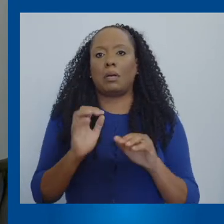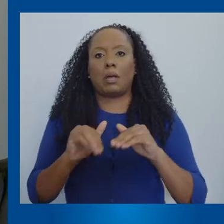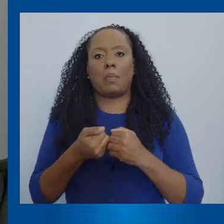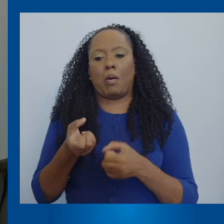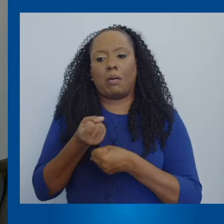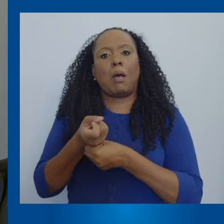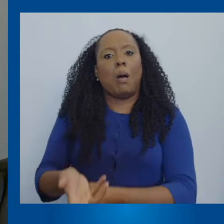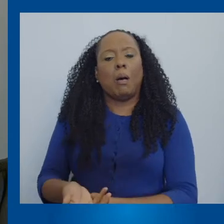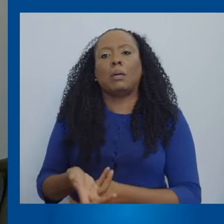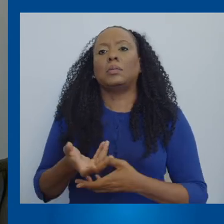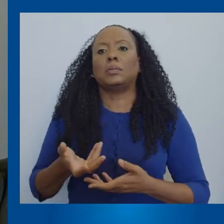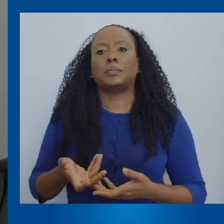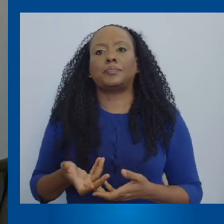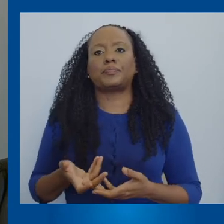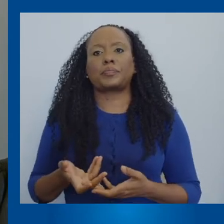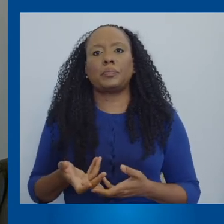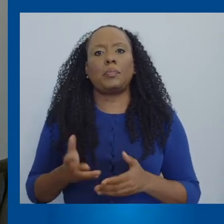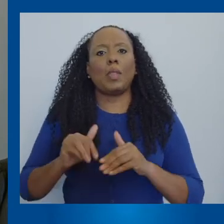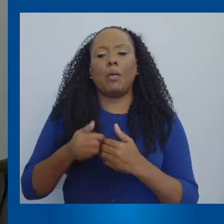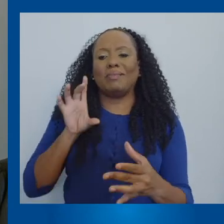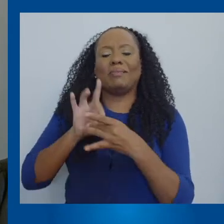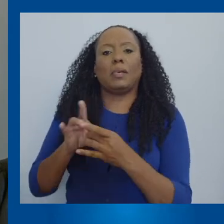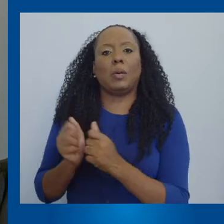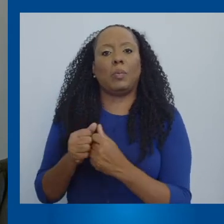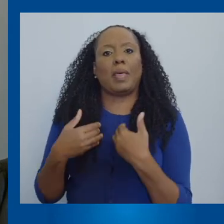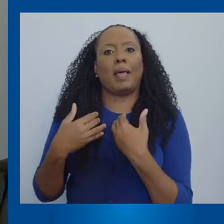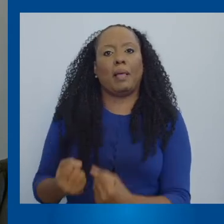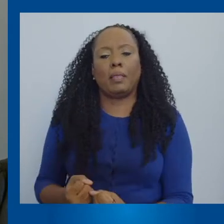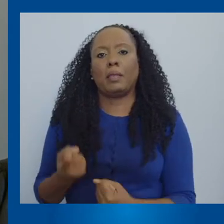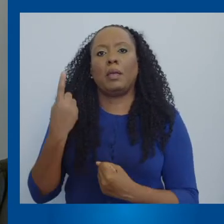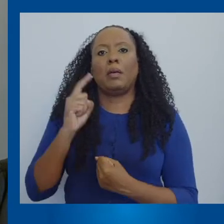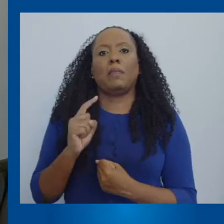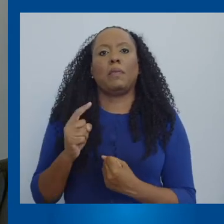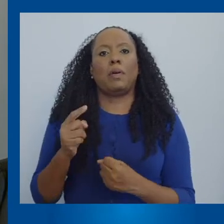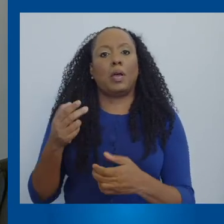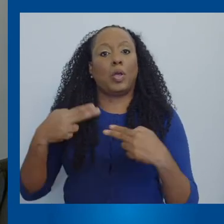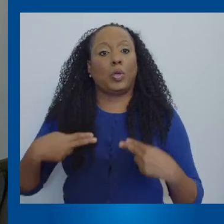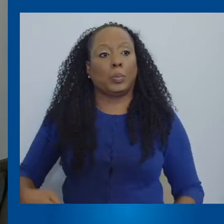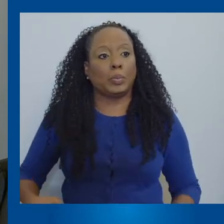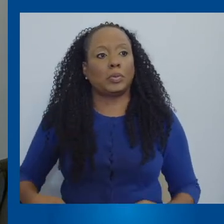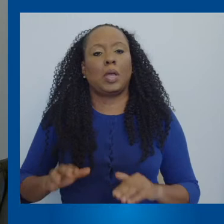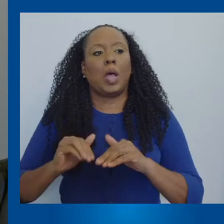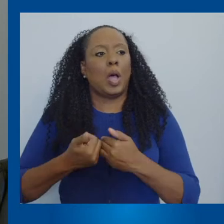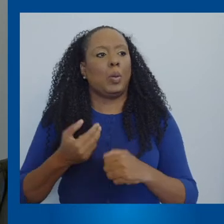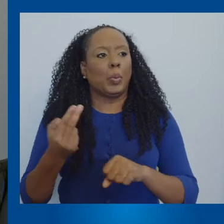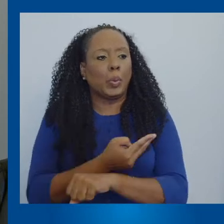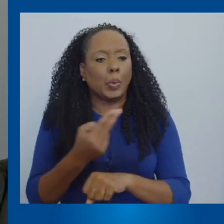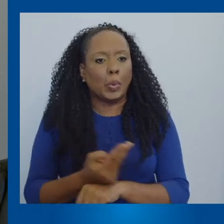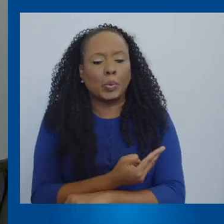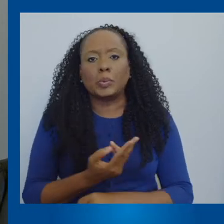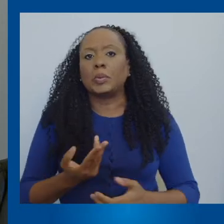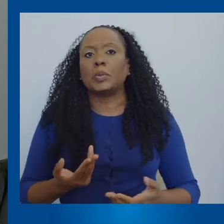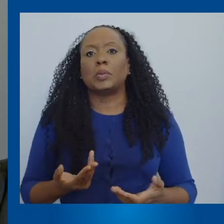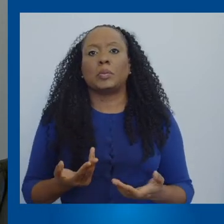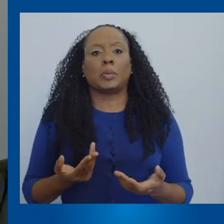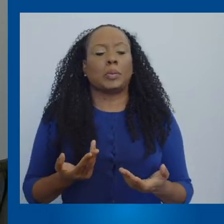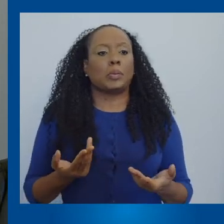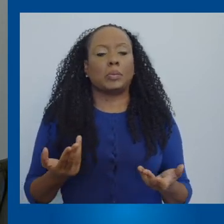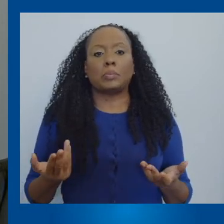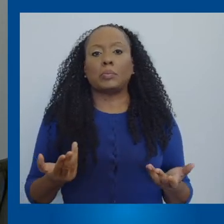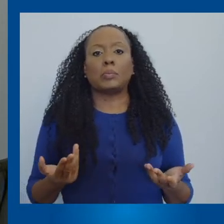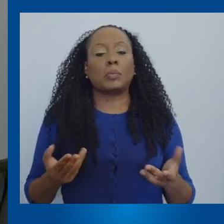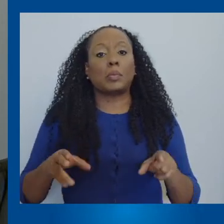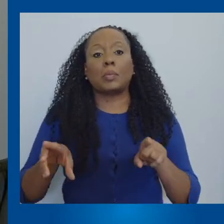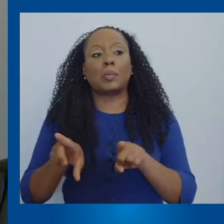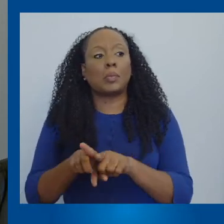particularly with respect to health for humans, antibiotics use and abuse, with respect to